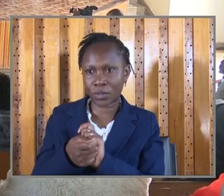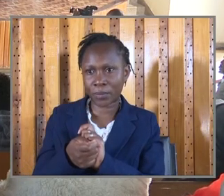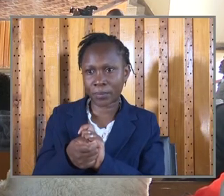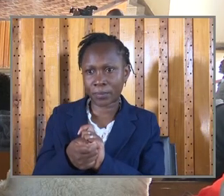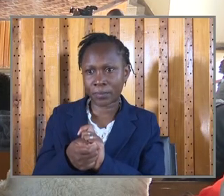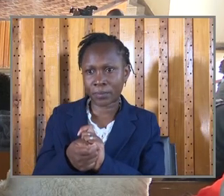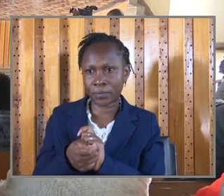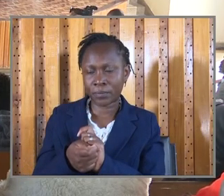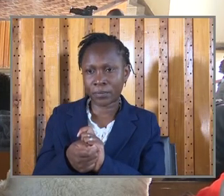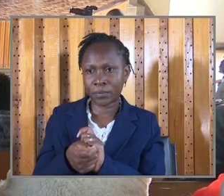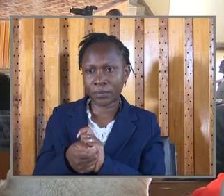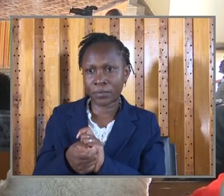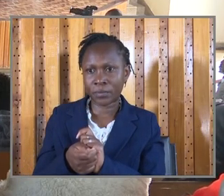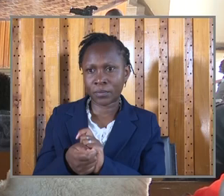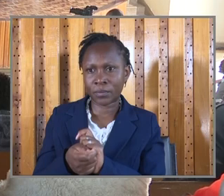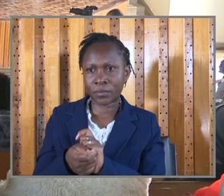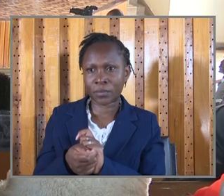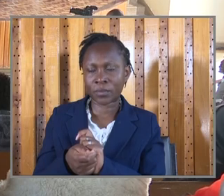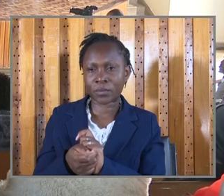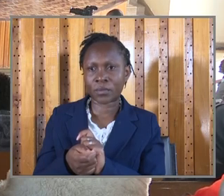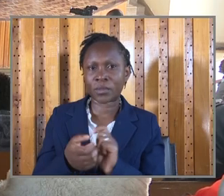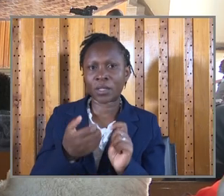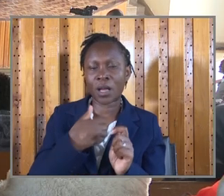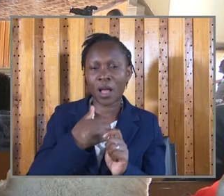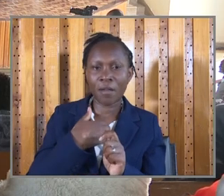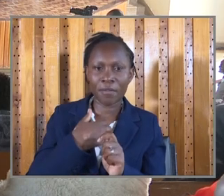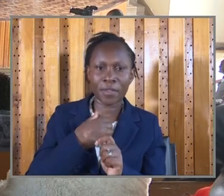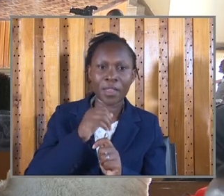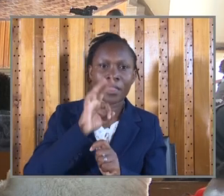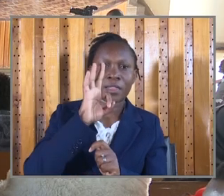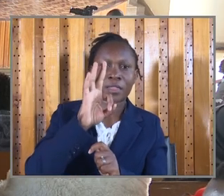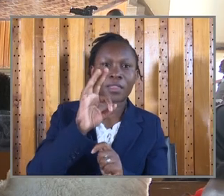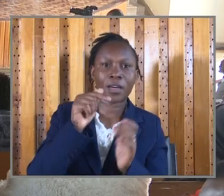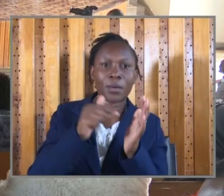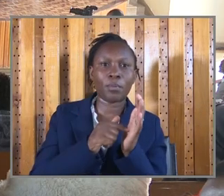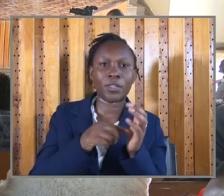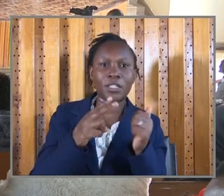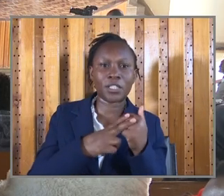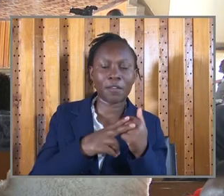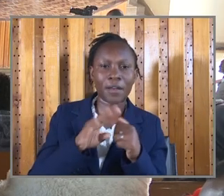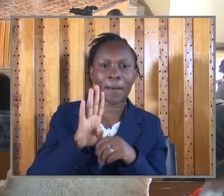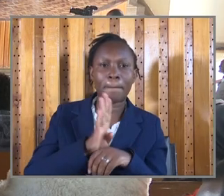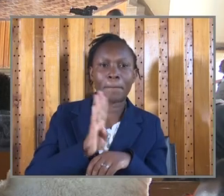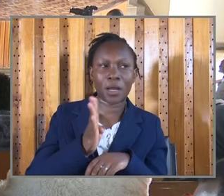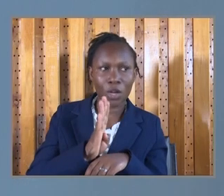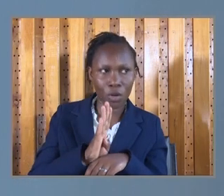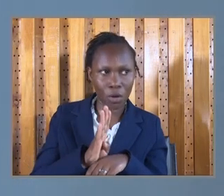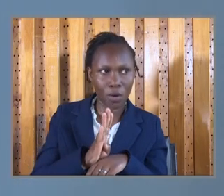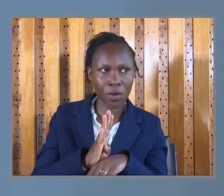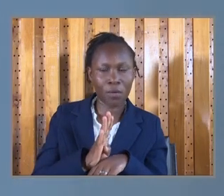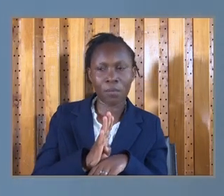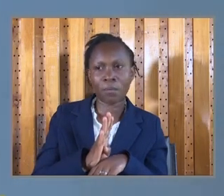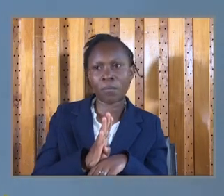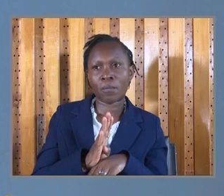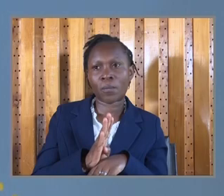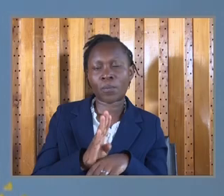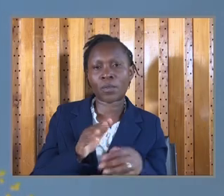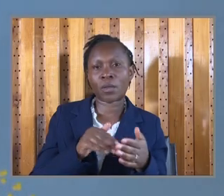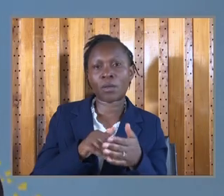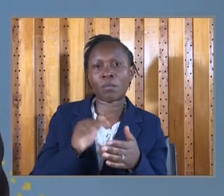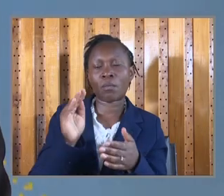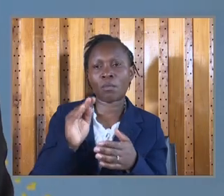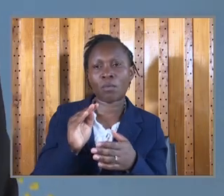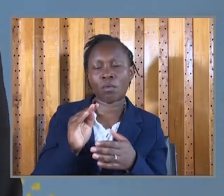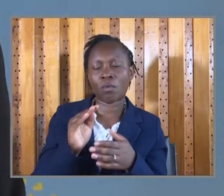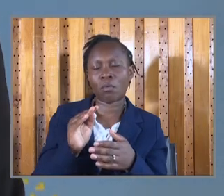We're investing over 3.47 billion, and that is more than 530 billion Kenyan shilling